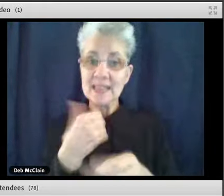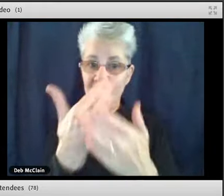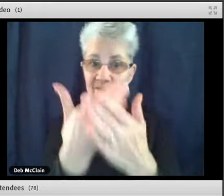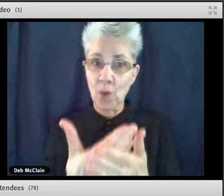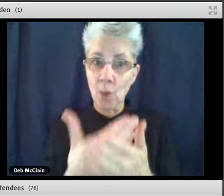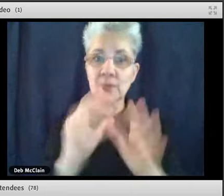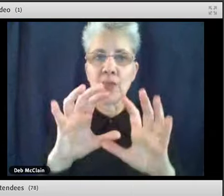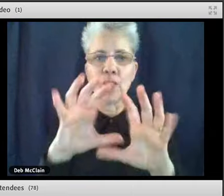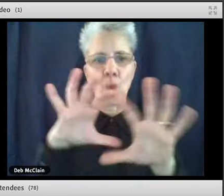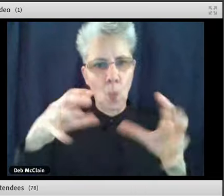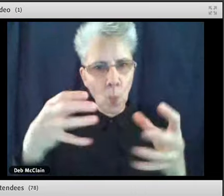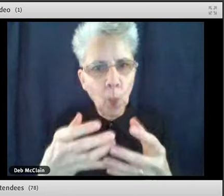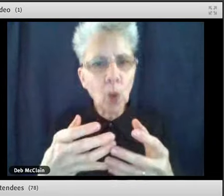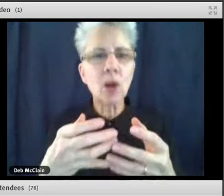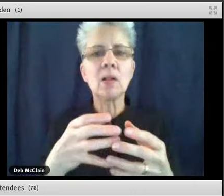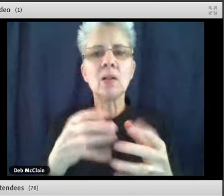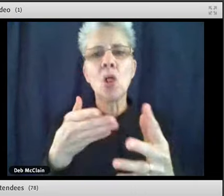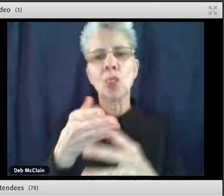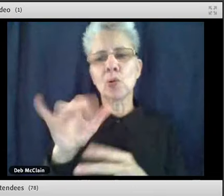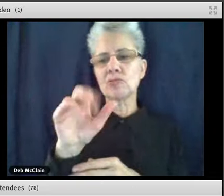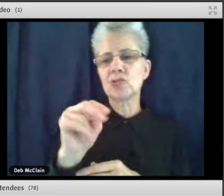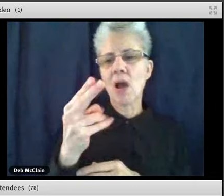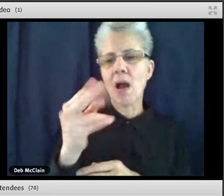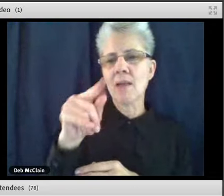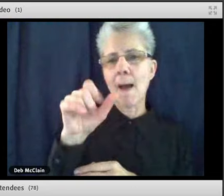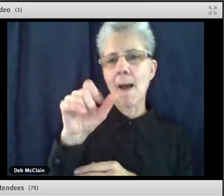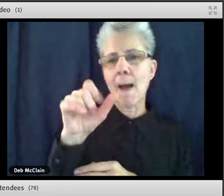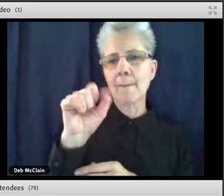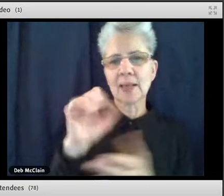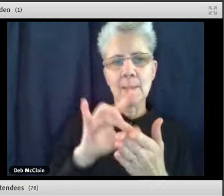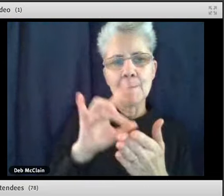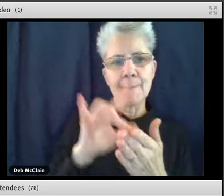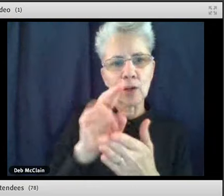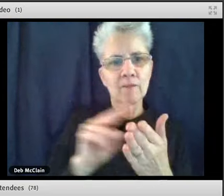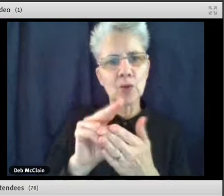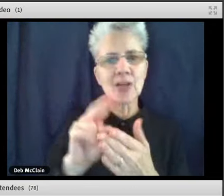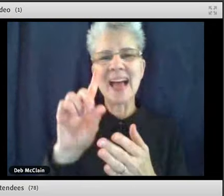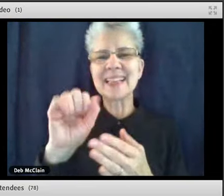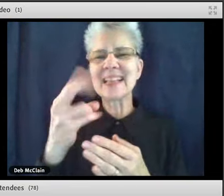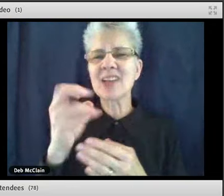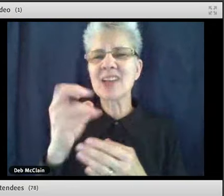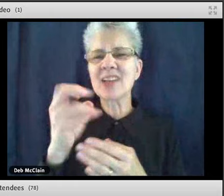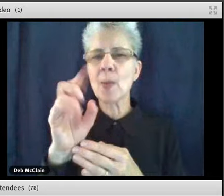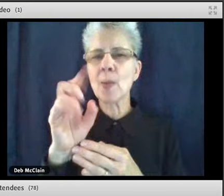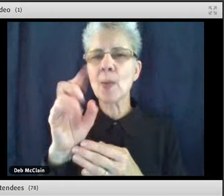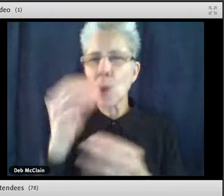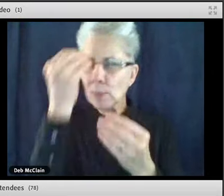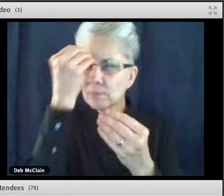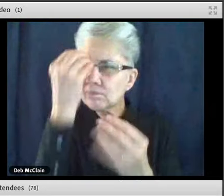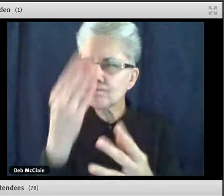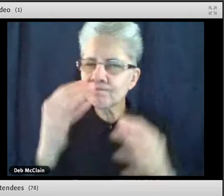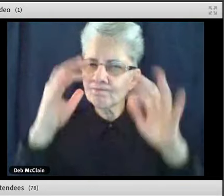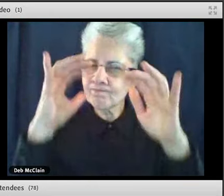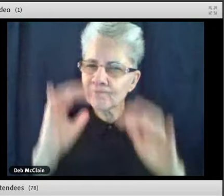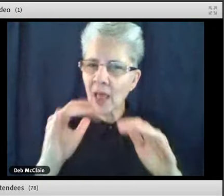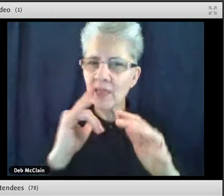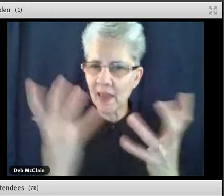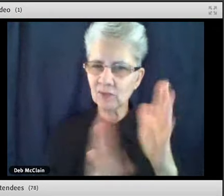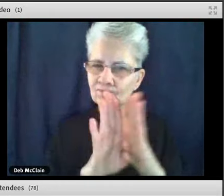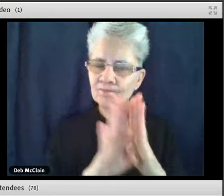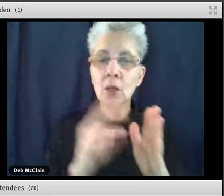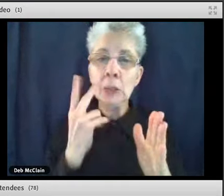Johns Hopkins Medical University. It's a dashboard that they've put together. Um, so you can see the total deaths in the world,